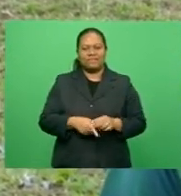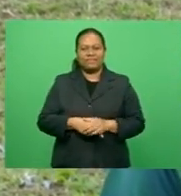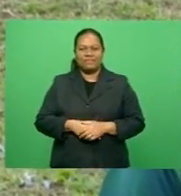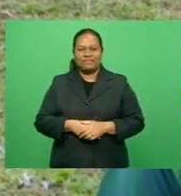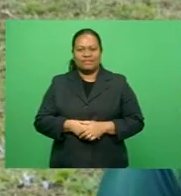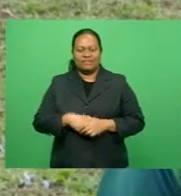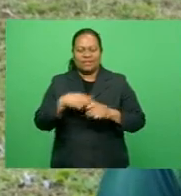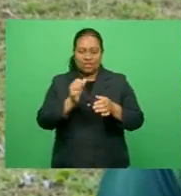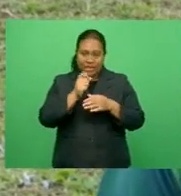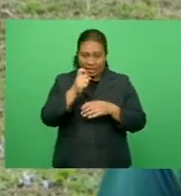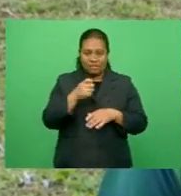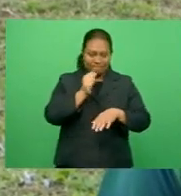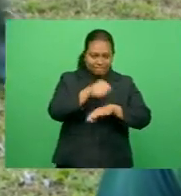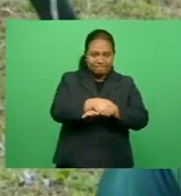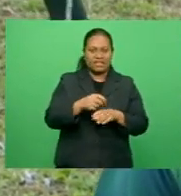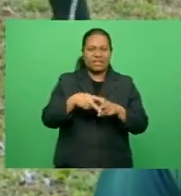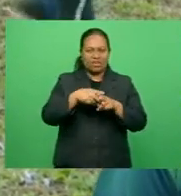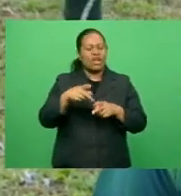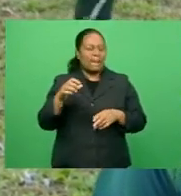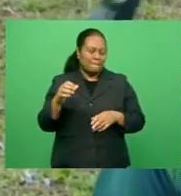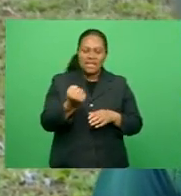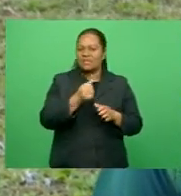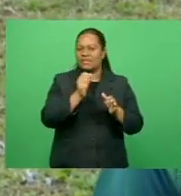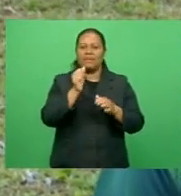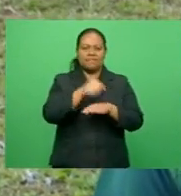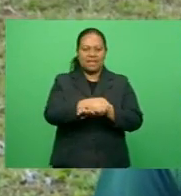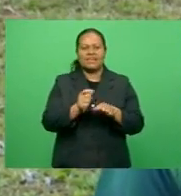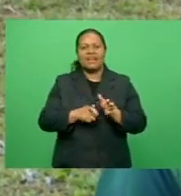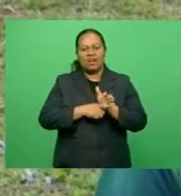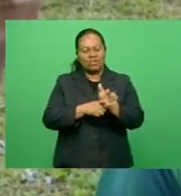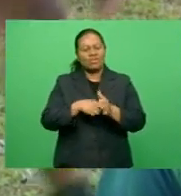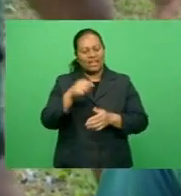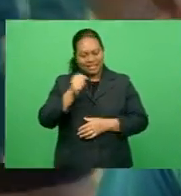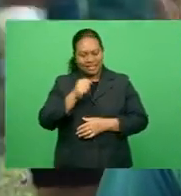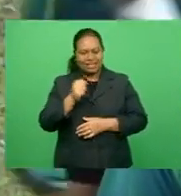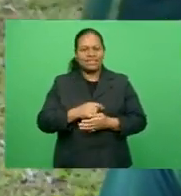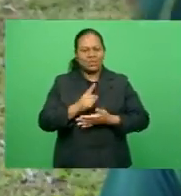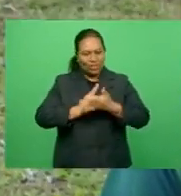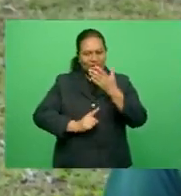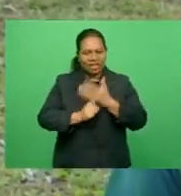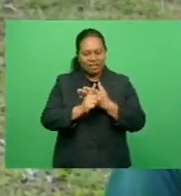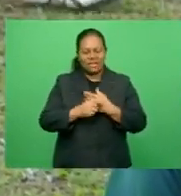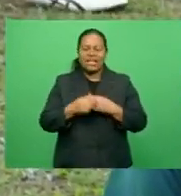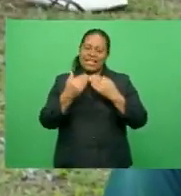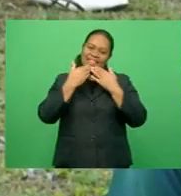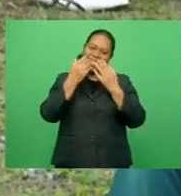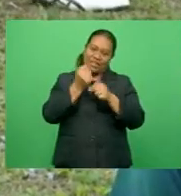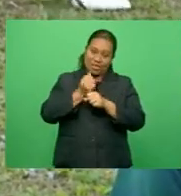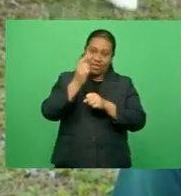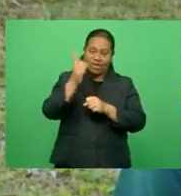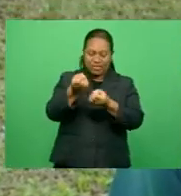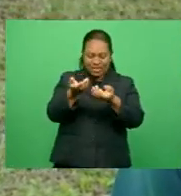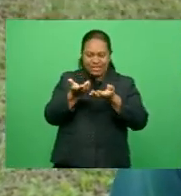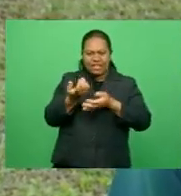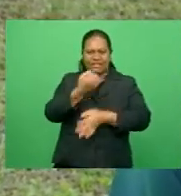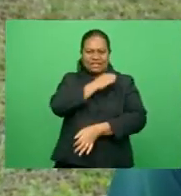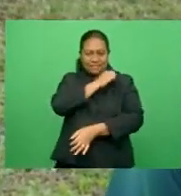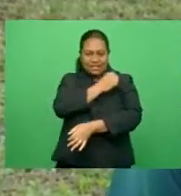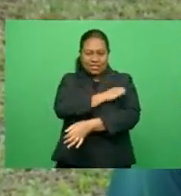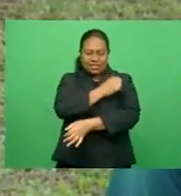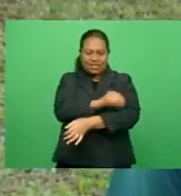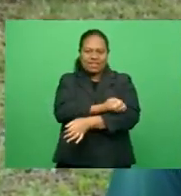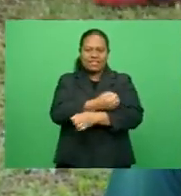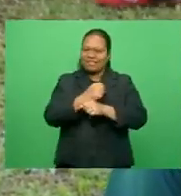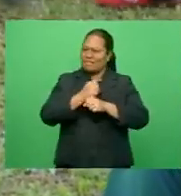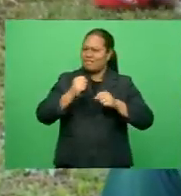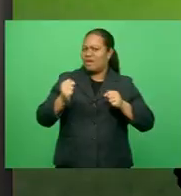beat Nandronga, we need first to beat LAUTOKA. And I thank the boys for hard work and I also thank the Almighty Lord for giving us the strength and the power to accomplish